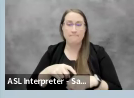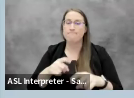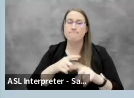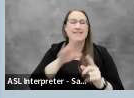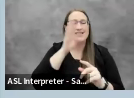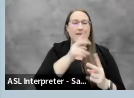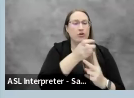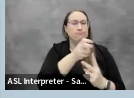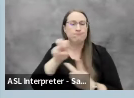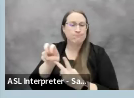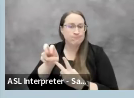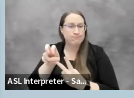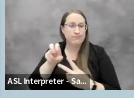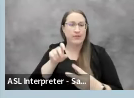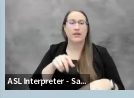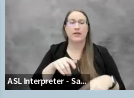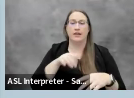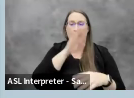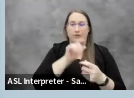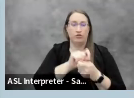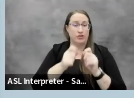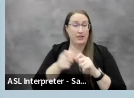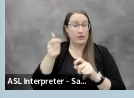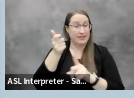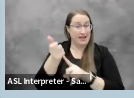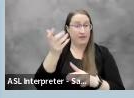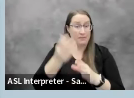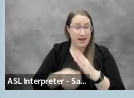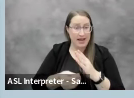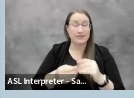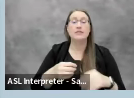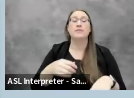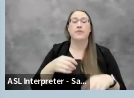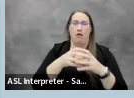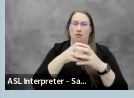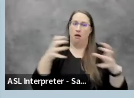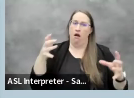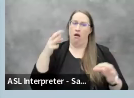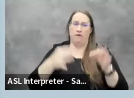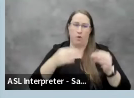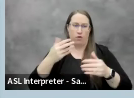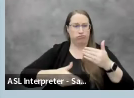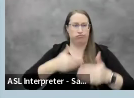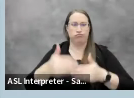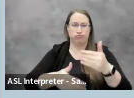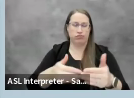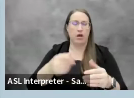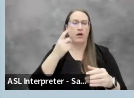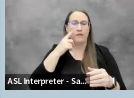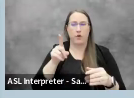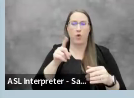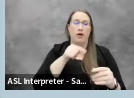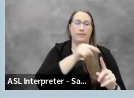never changed his estate planning documents. So when he passed away, there was a lot of litigation between the